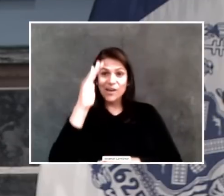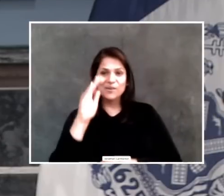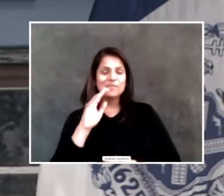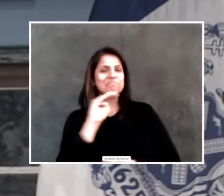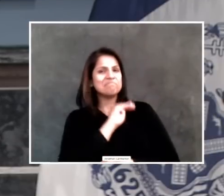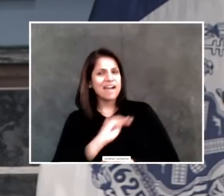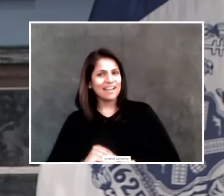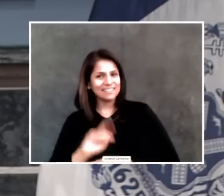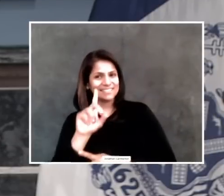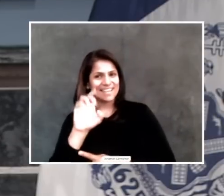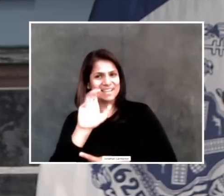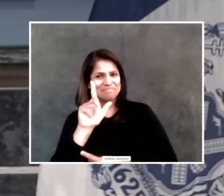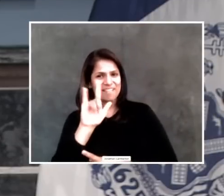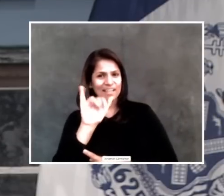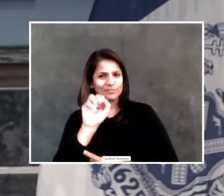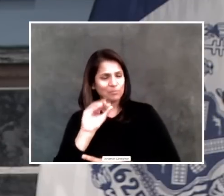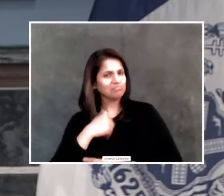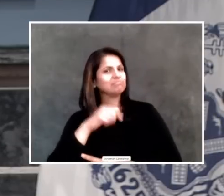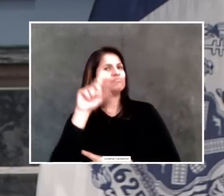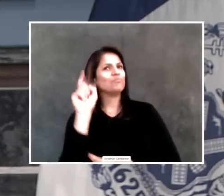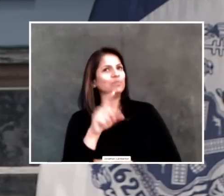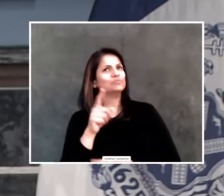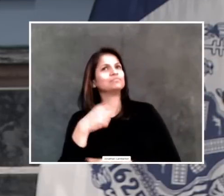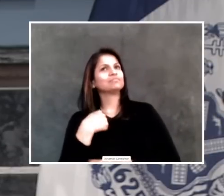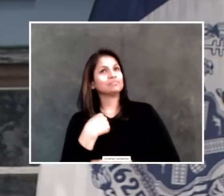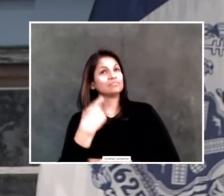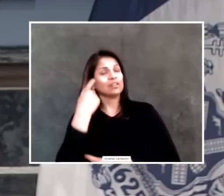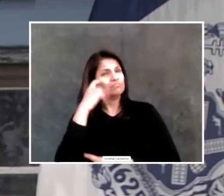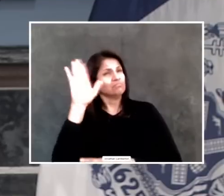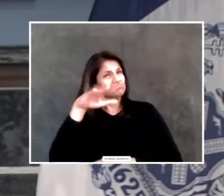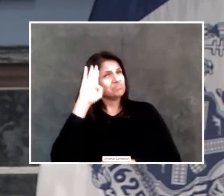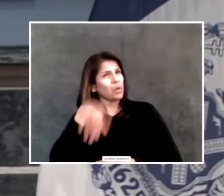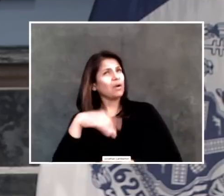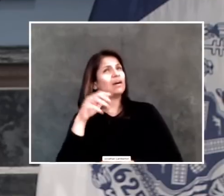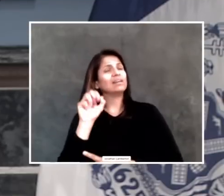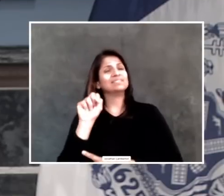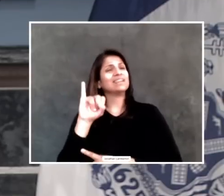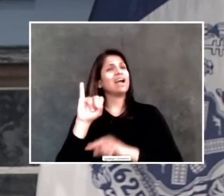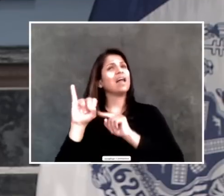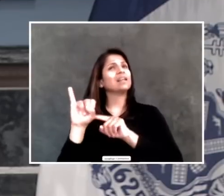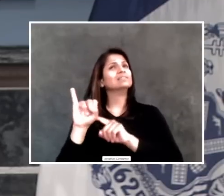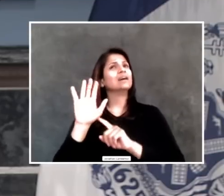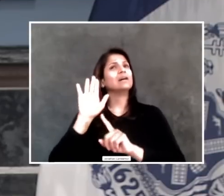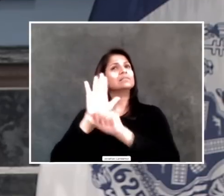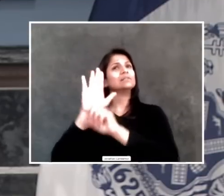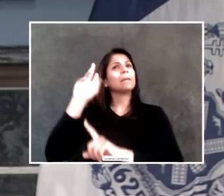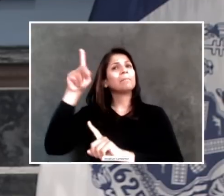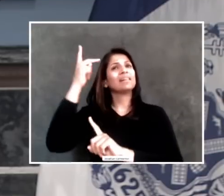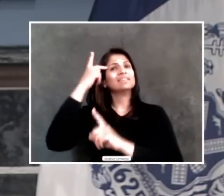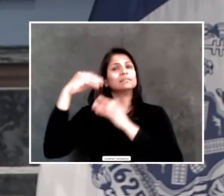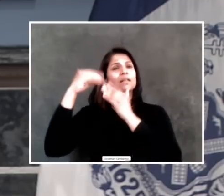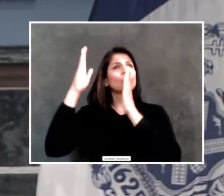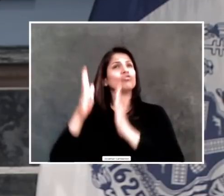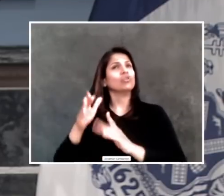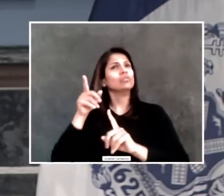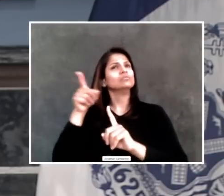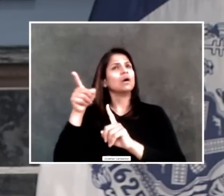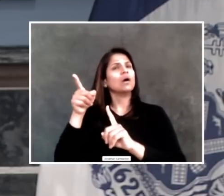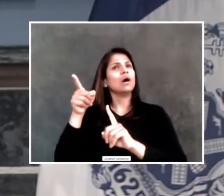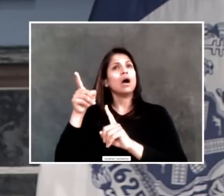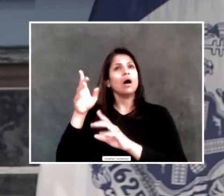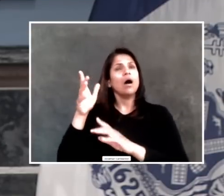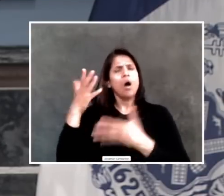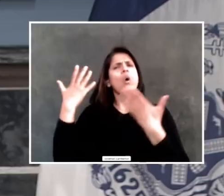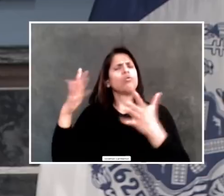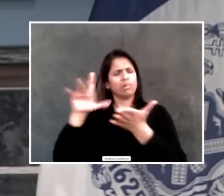treat the borough more equally during the coronavirus crisis after you left Staten Island out of the latest surge planning for the public hospitals and the